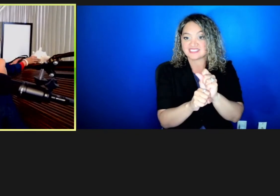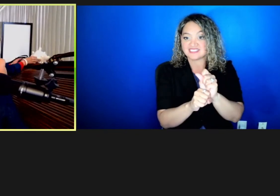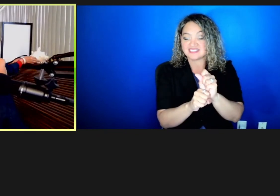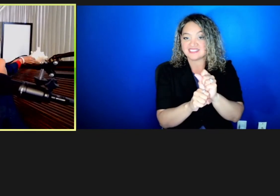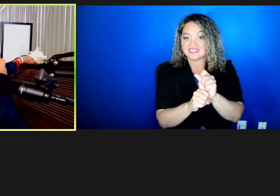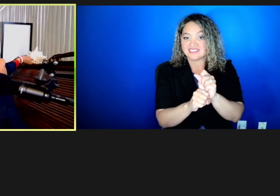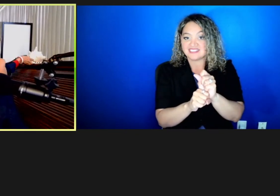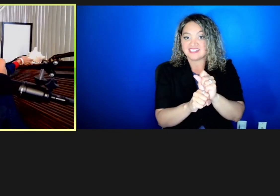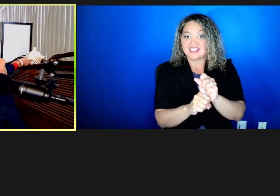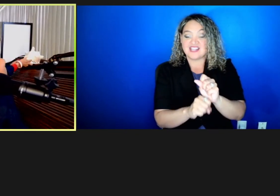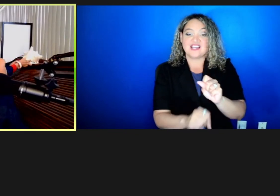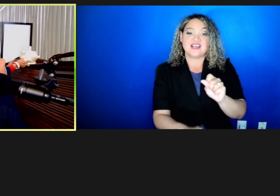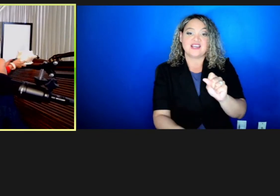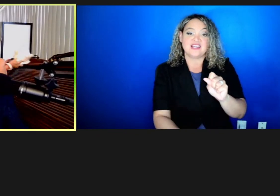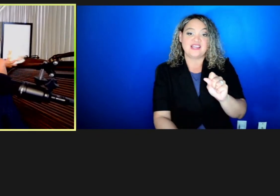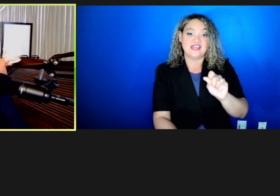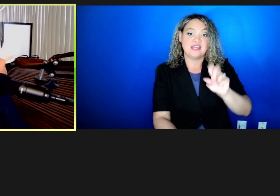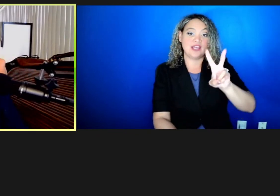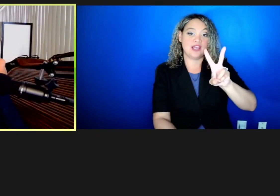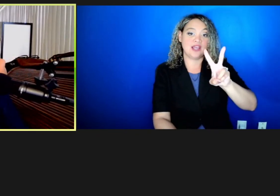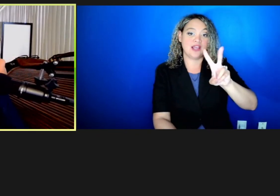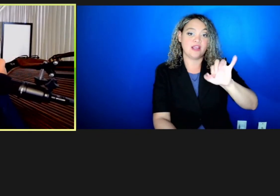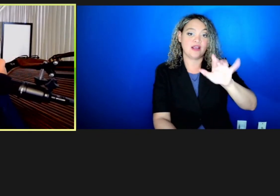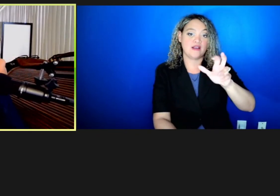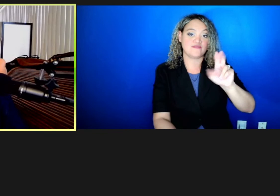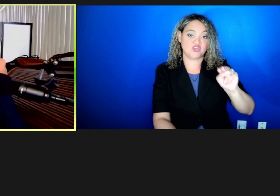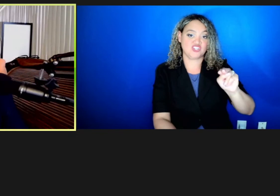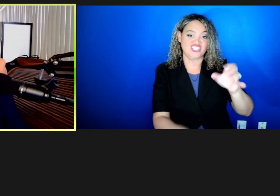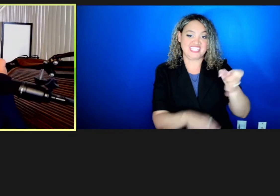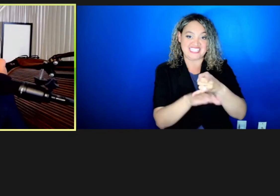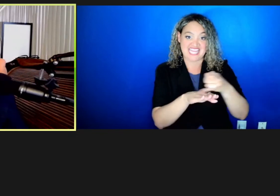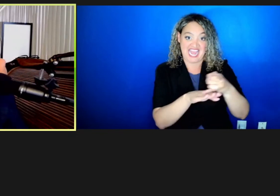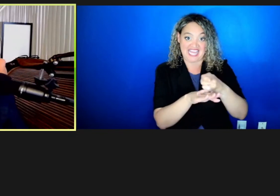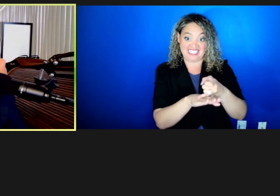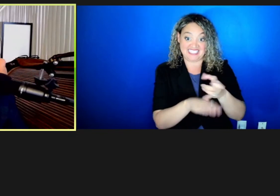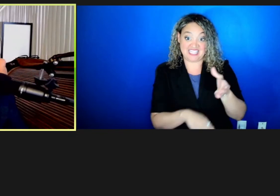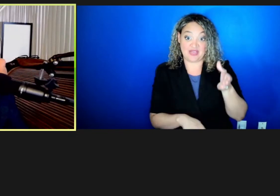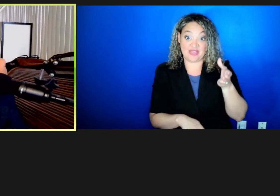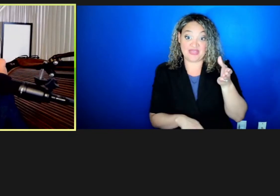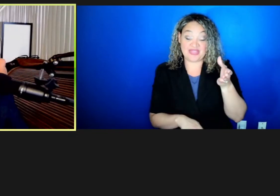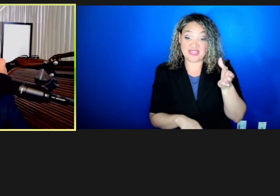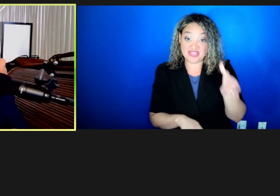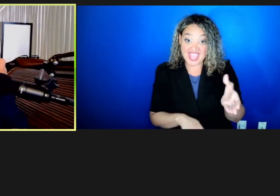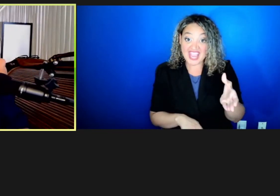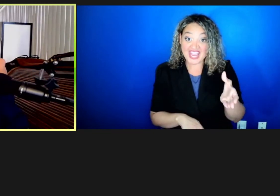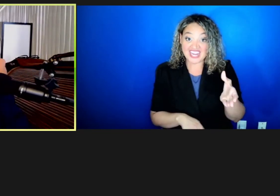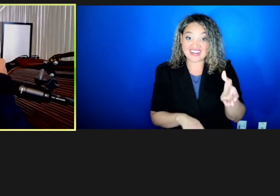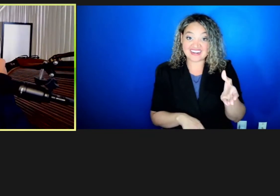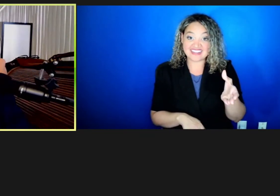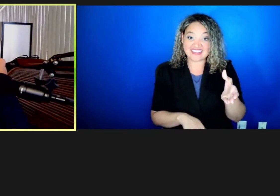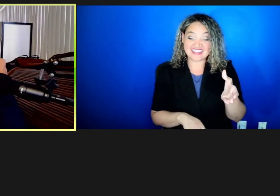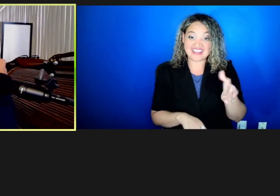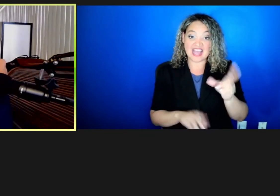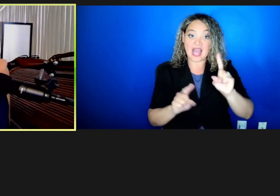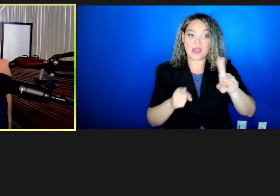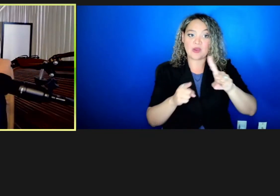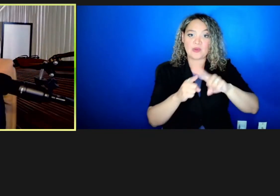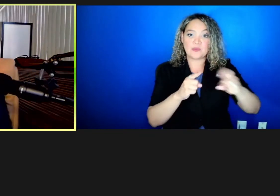the Virgin Islands, and while there, I was able to go down to the